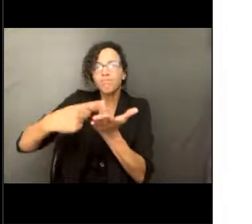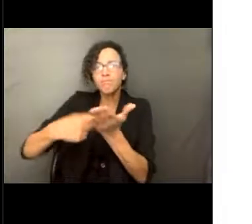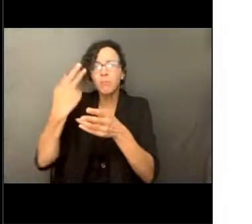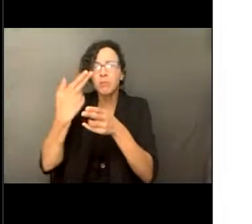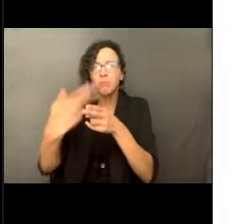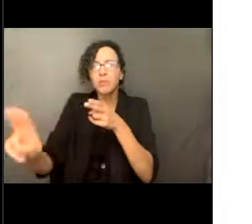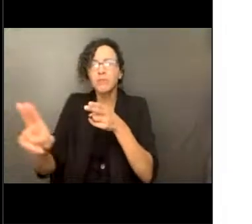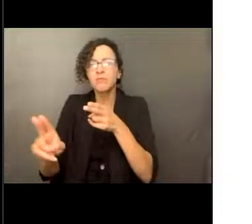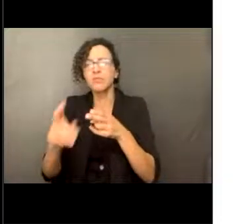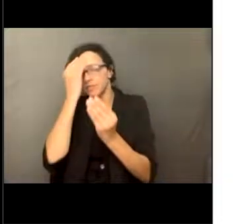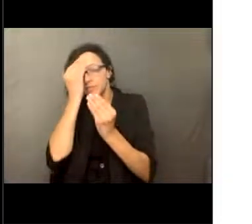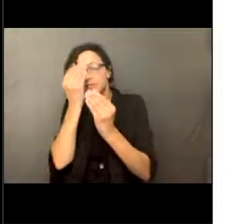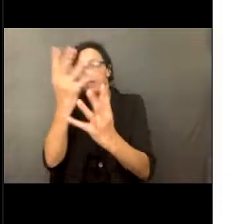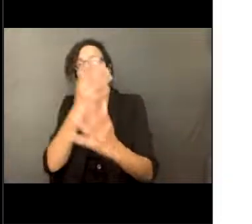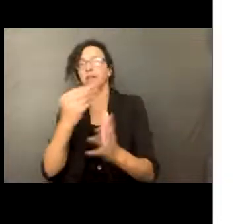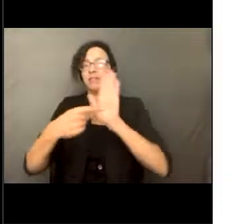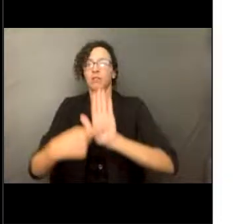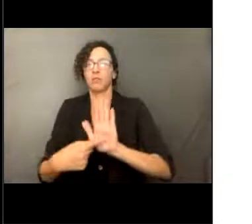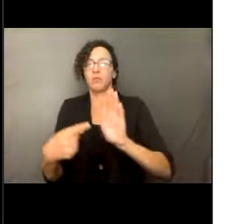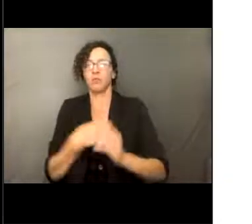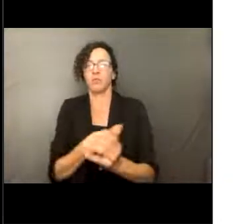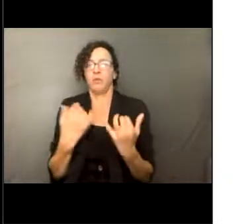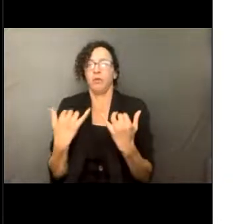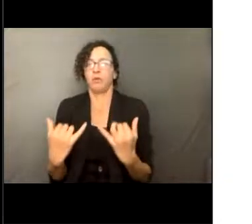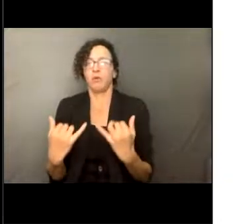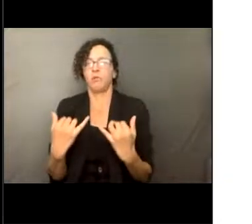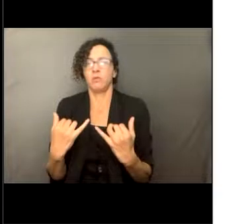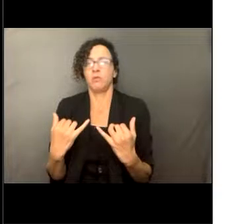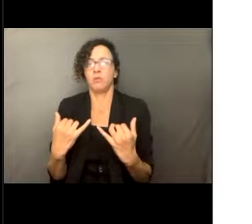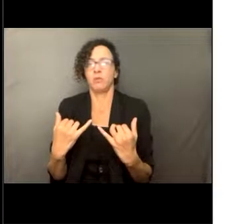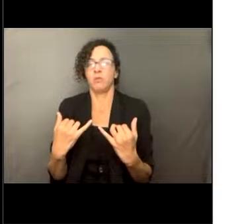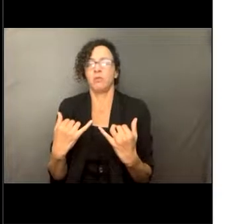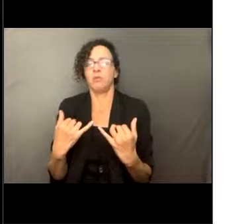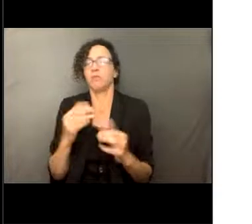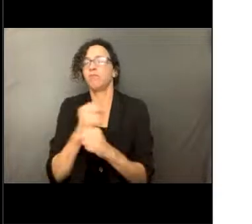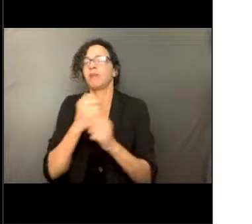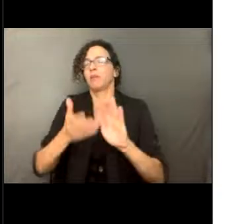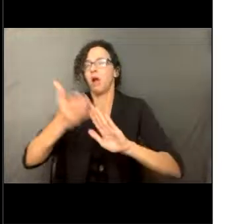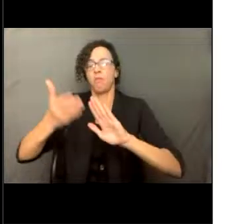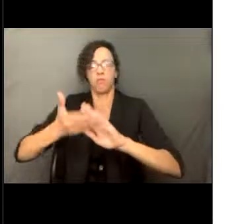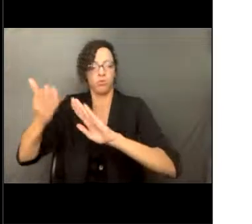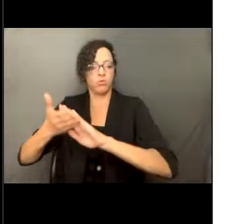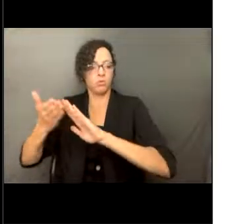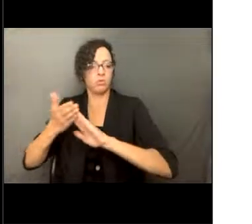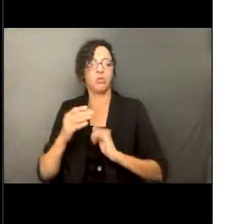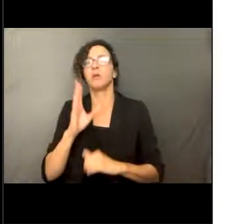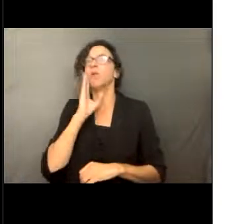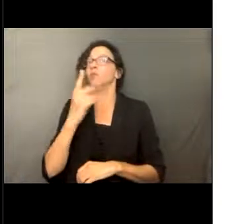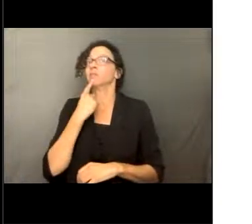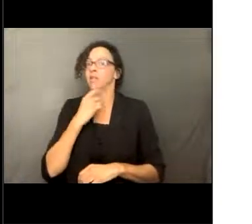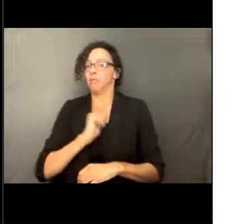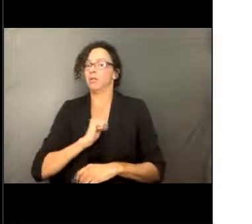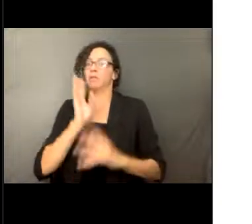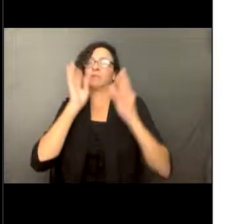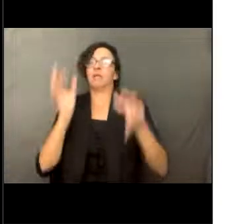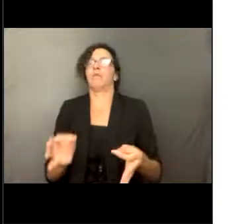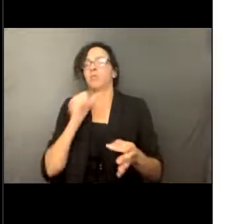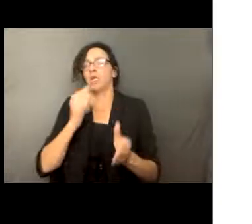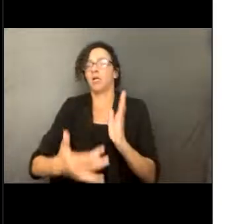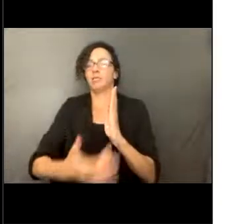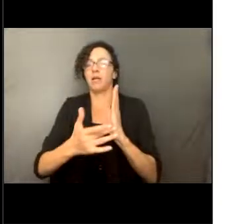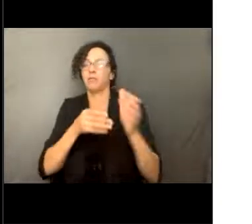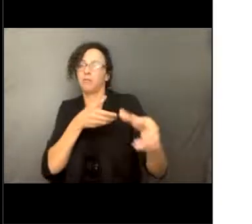and indicators that we currently are operationalizing. I will say that I am definitely not the technical expert here. We